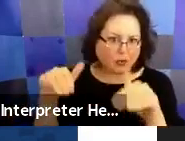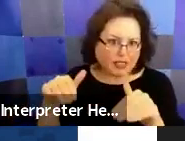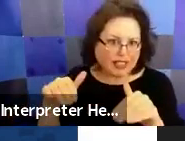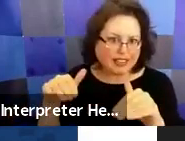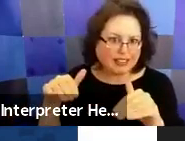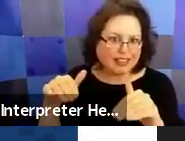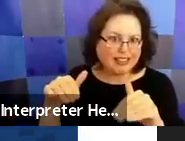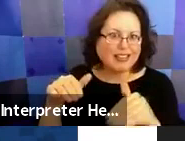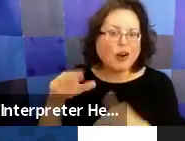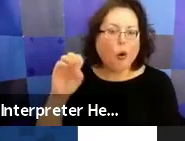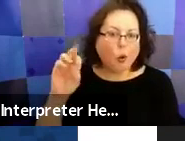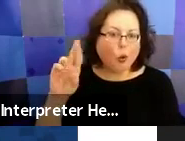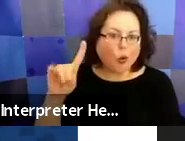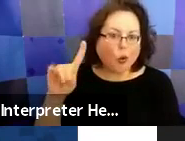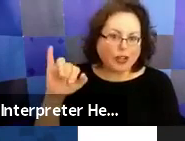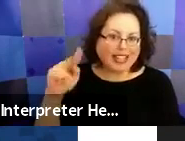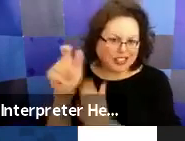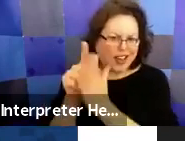Fair Housing Ordinance.